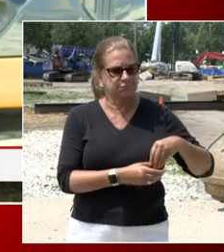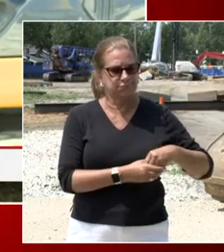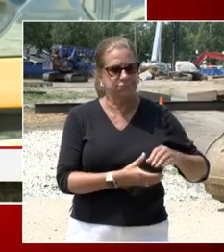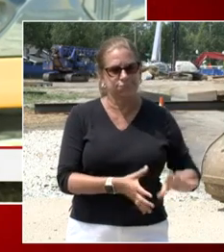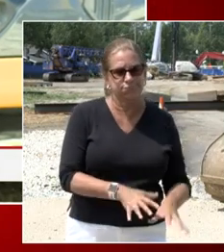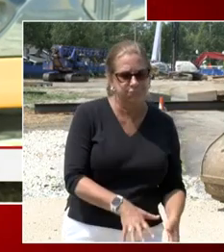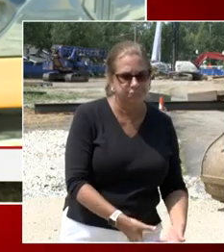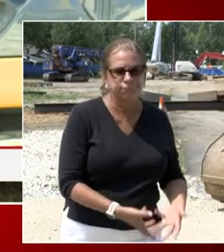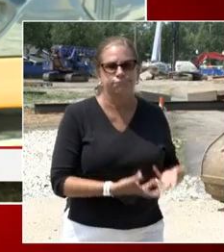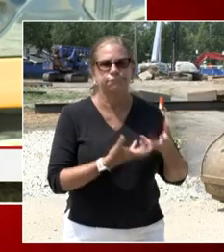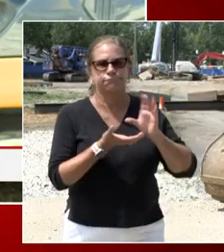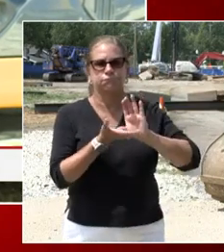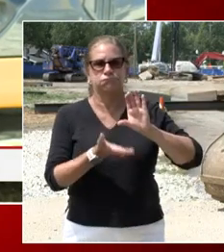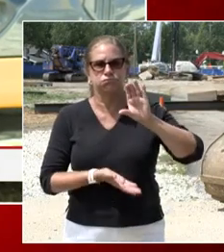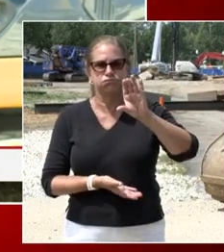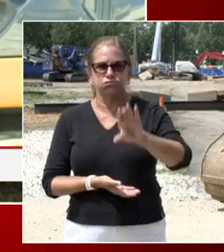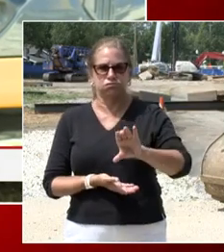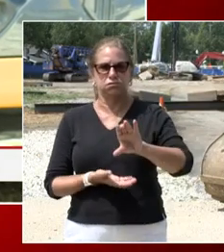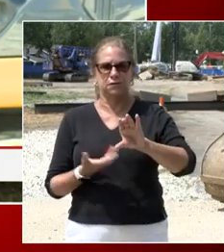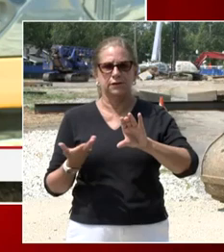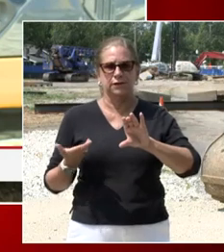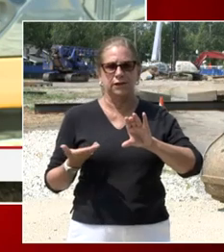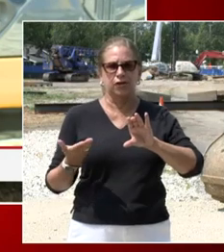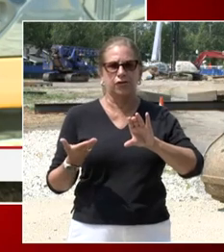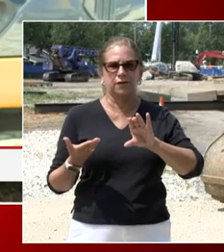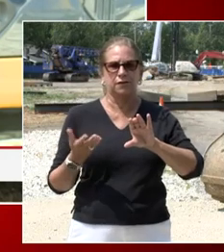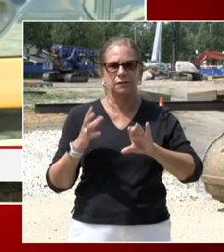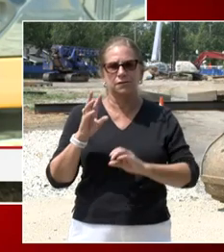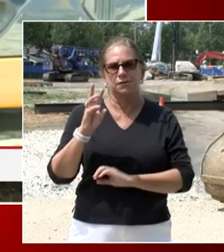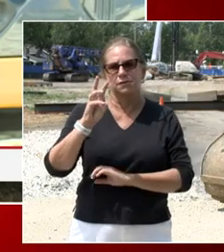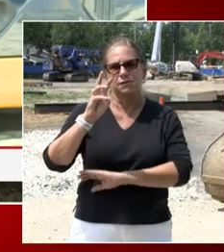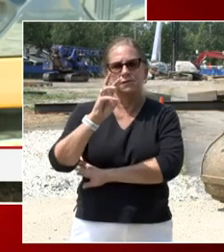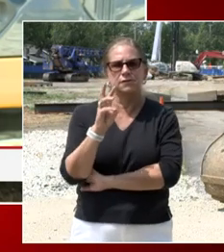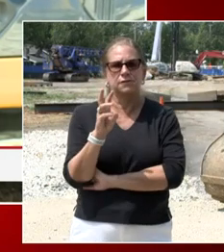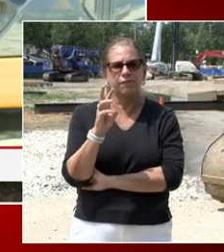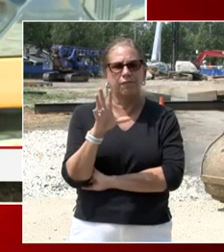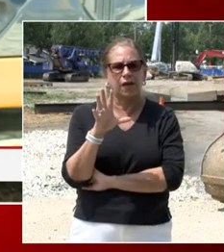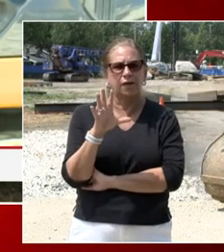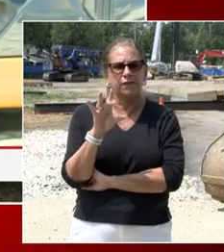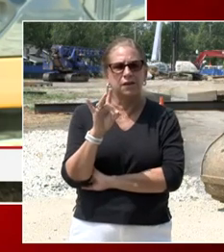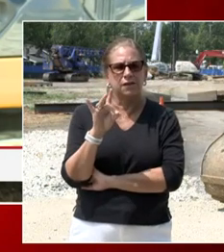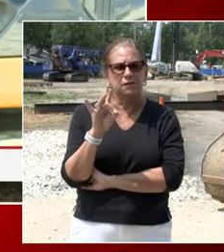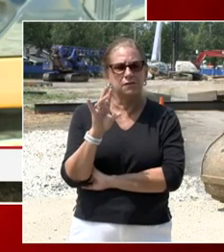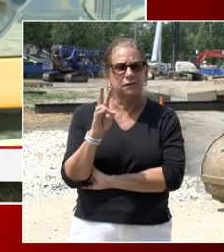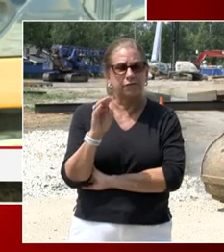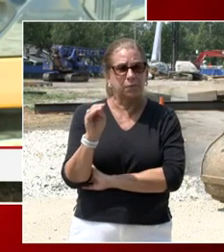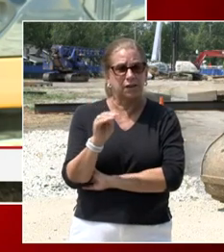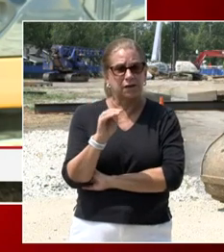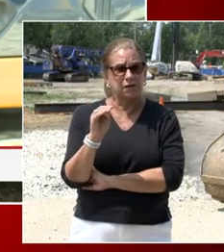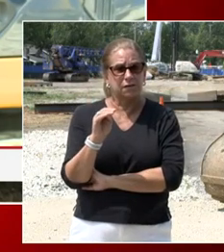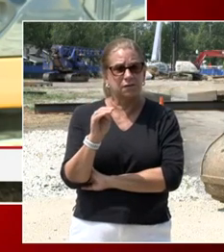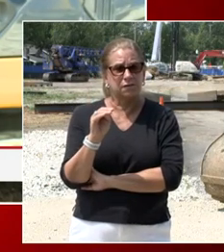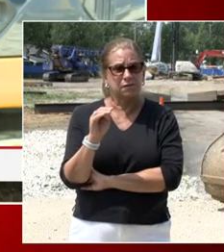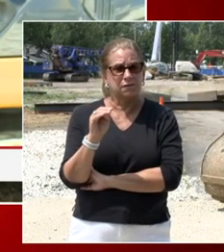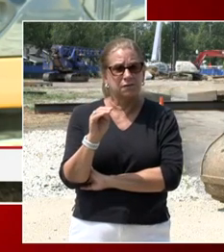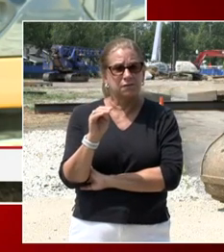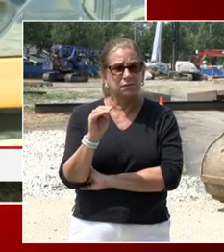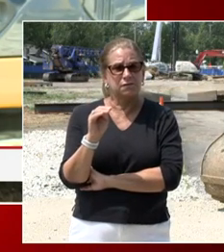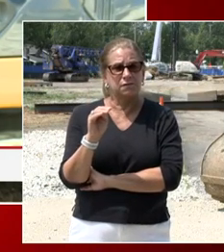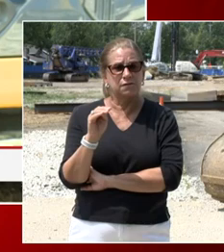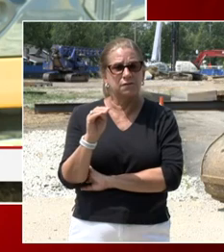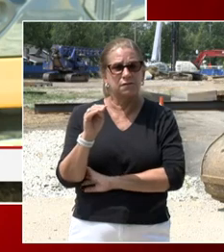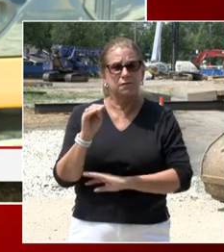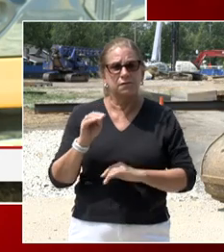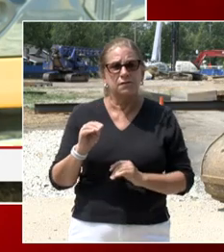3.6587, a lot of money, to build a comprehensive healthcare system on the east end of the